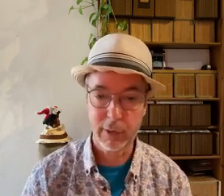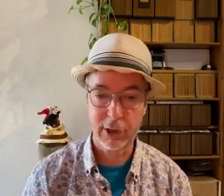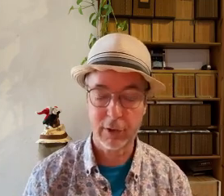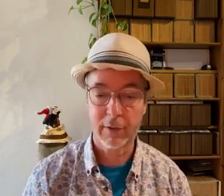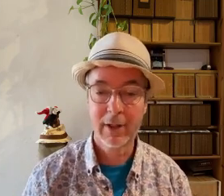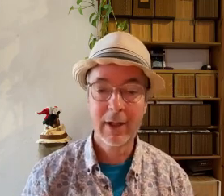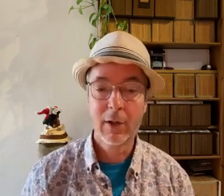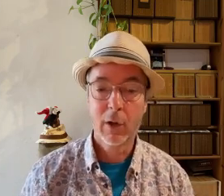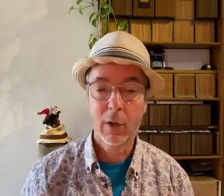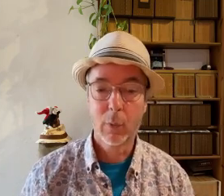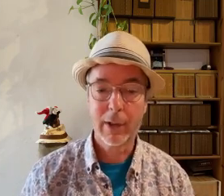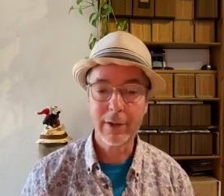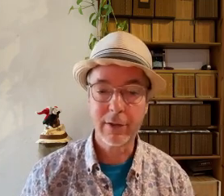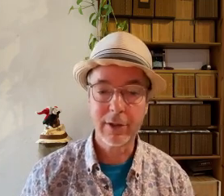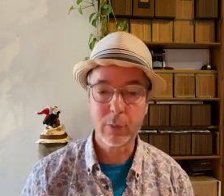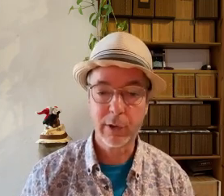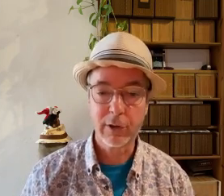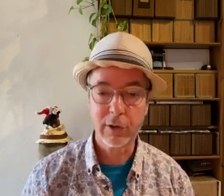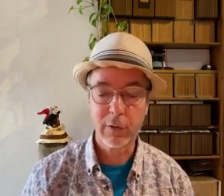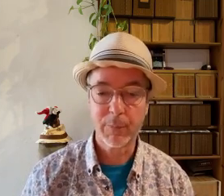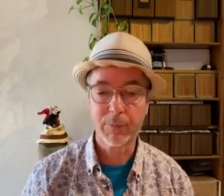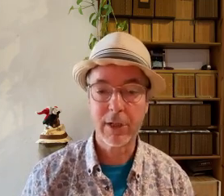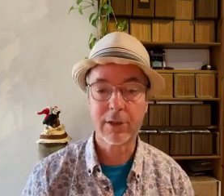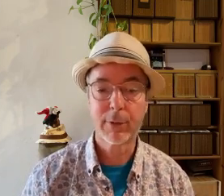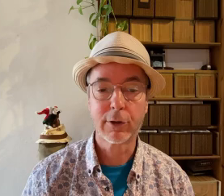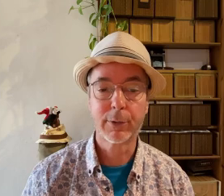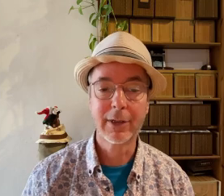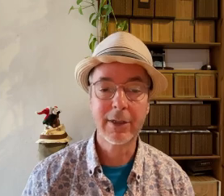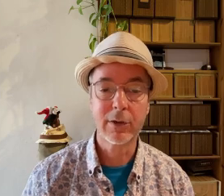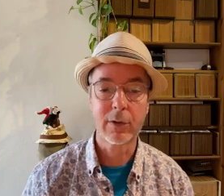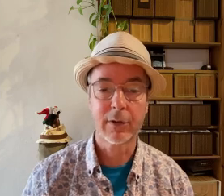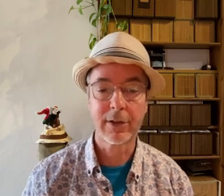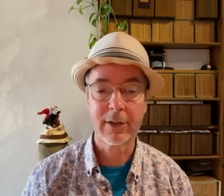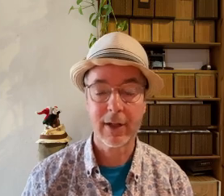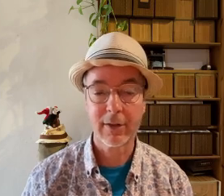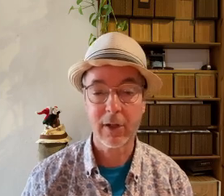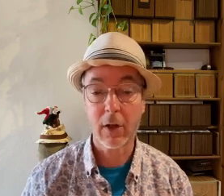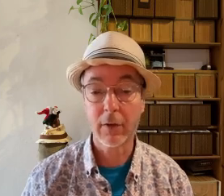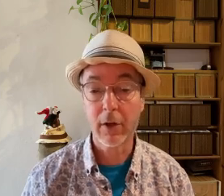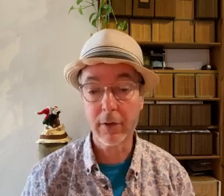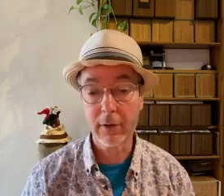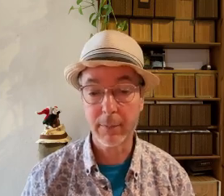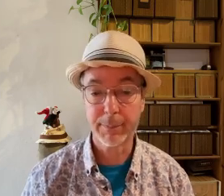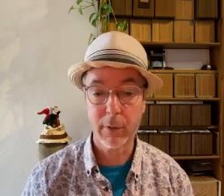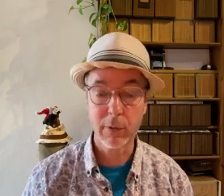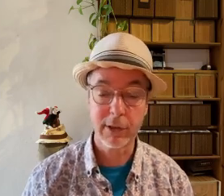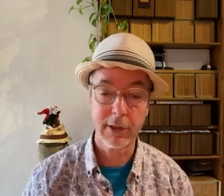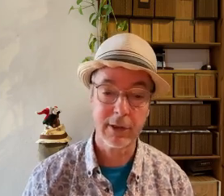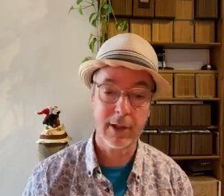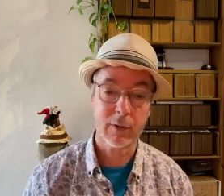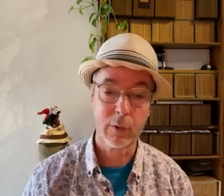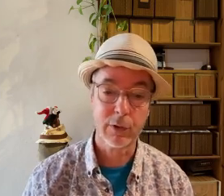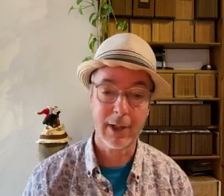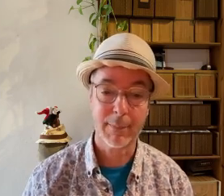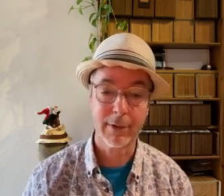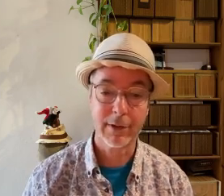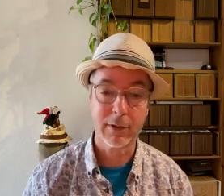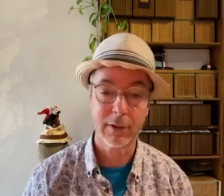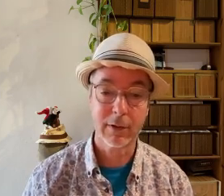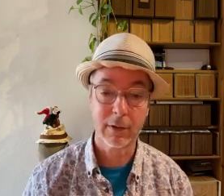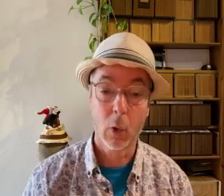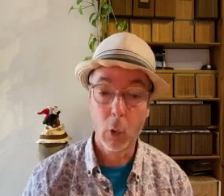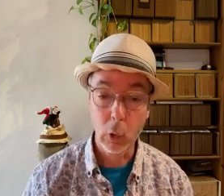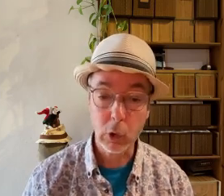responsive to each other. Why does this work so? It's much more easy to understand another process that also